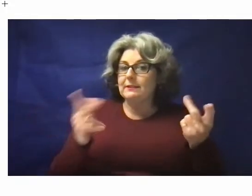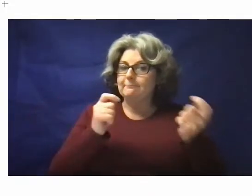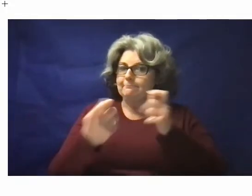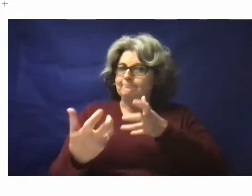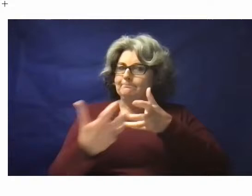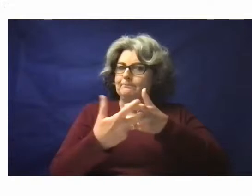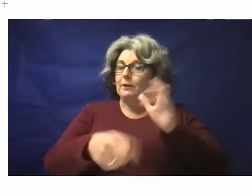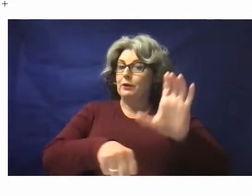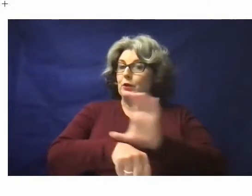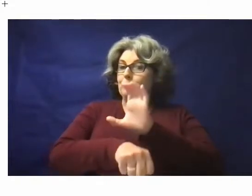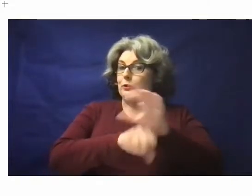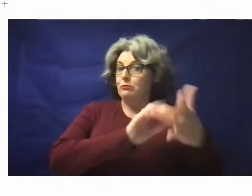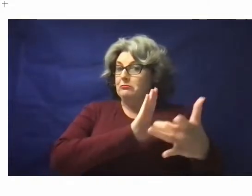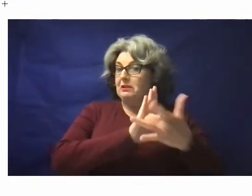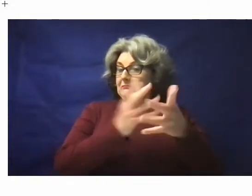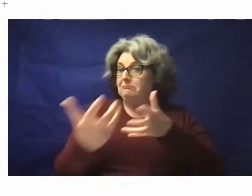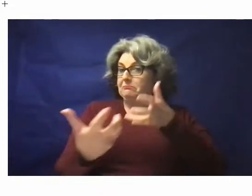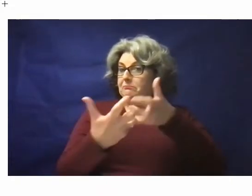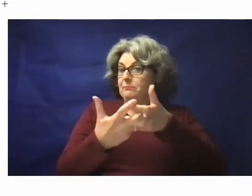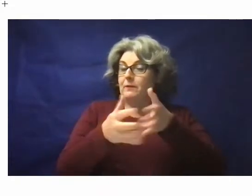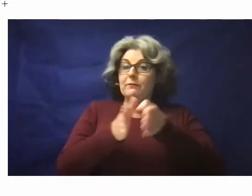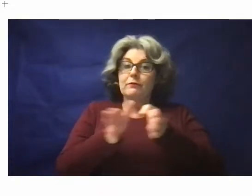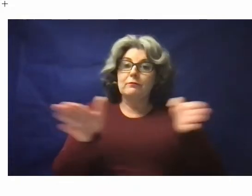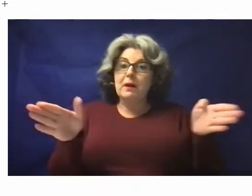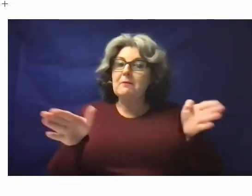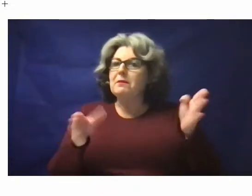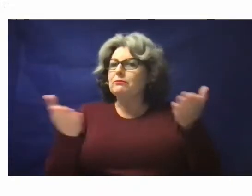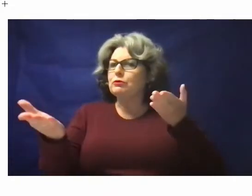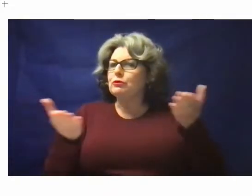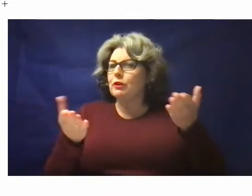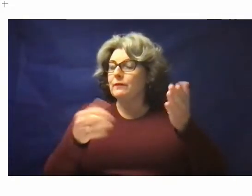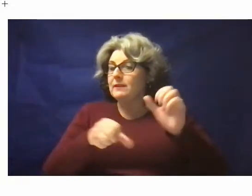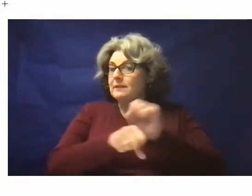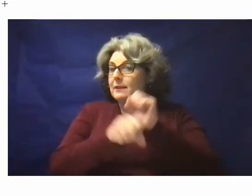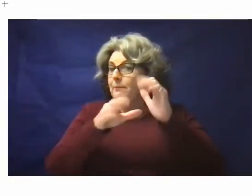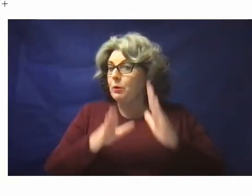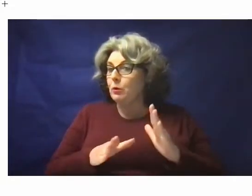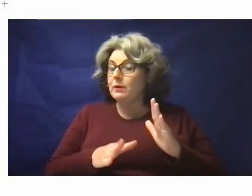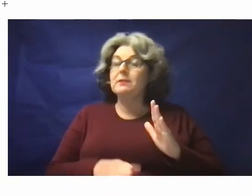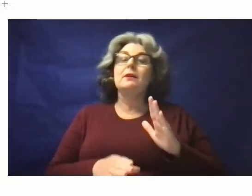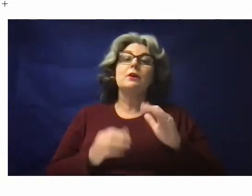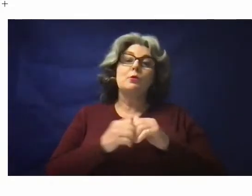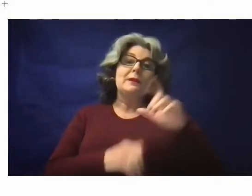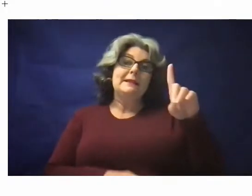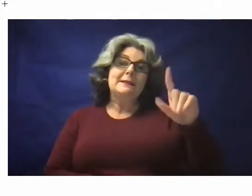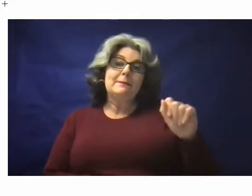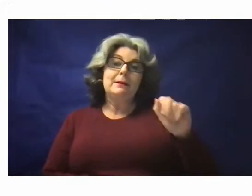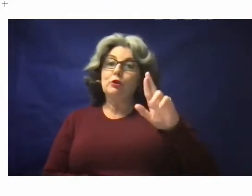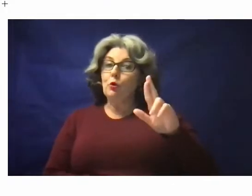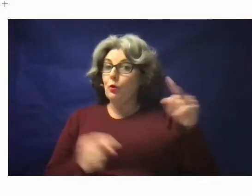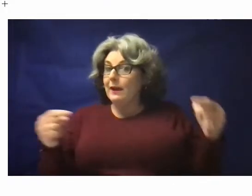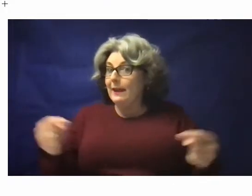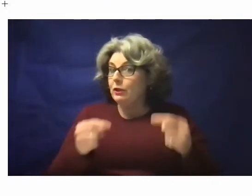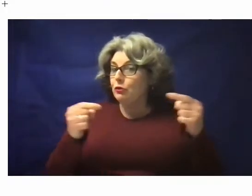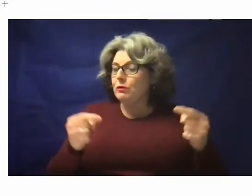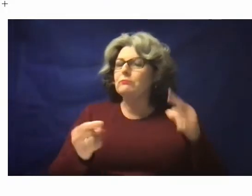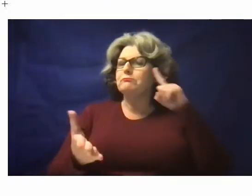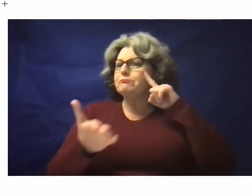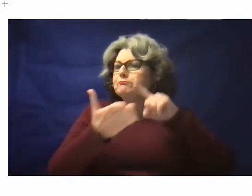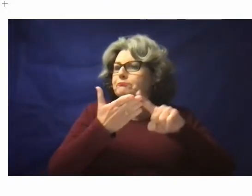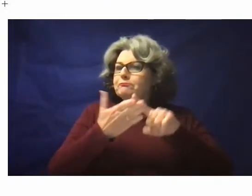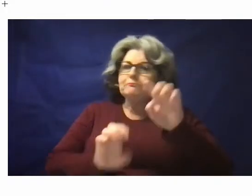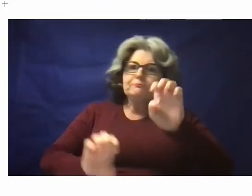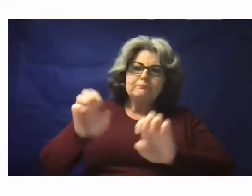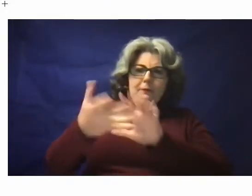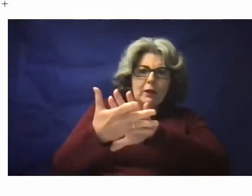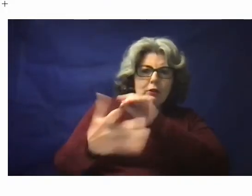computer technologies for public service employees with disabilities or injuries. It allows you to explore, experiment, and learn